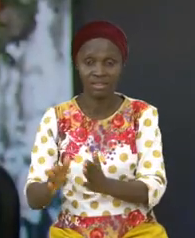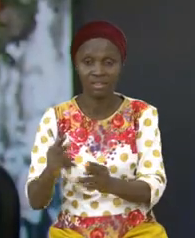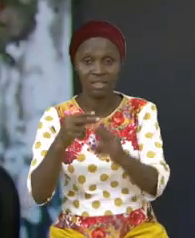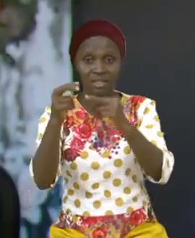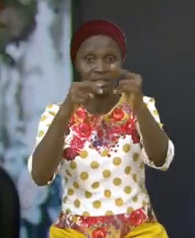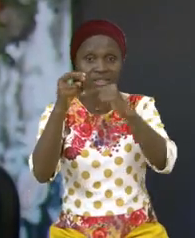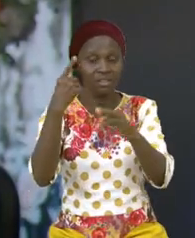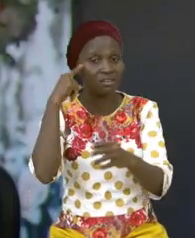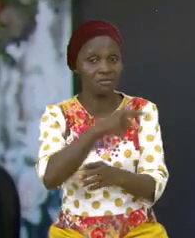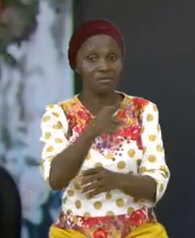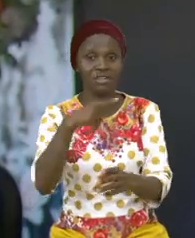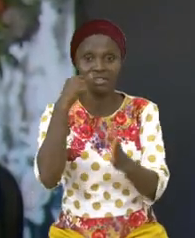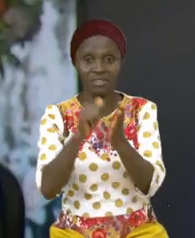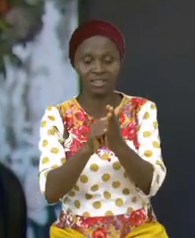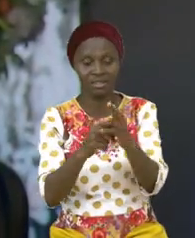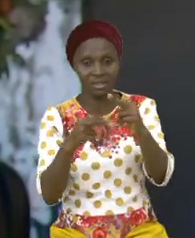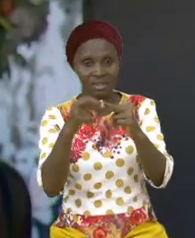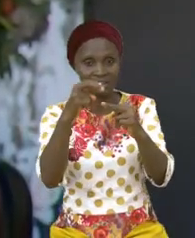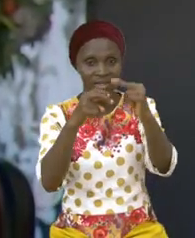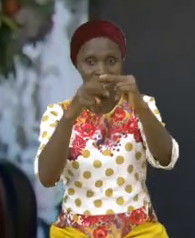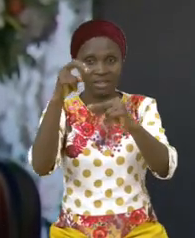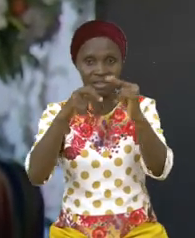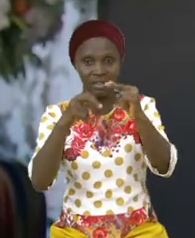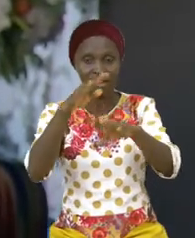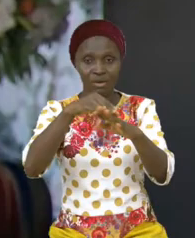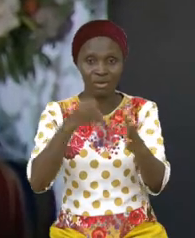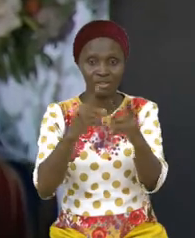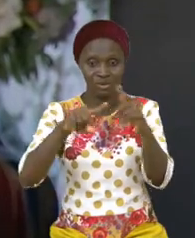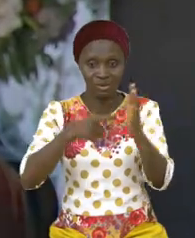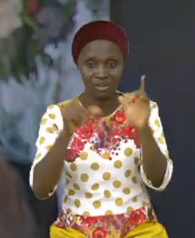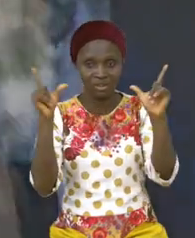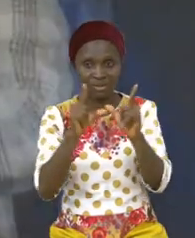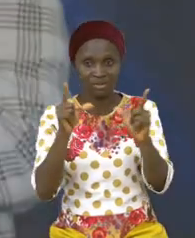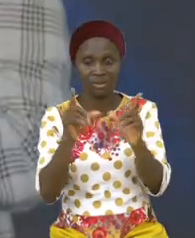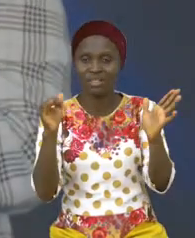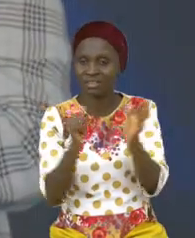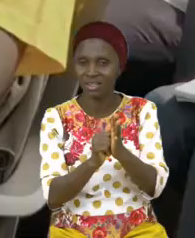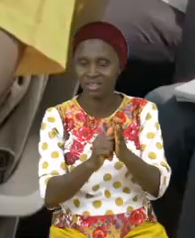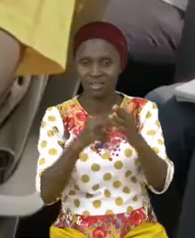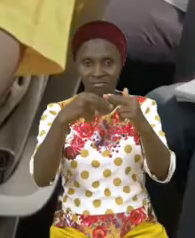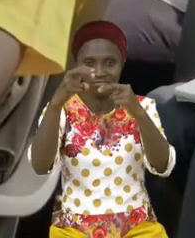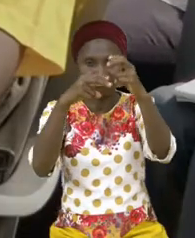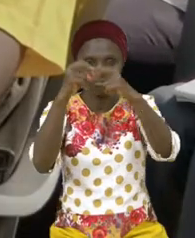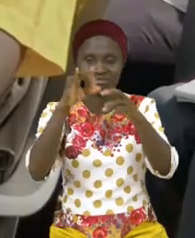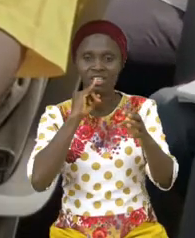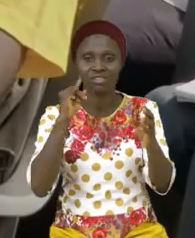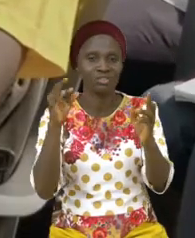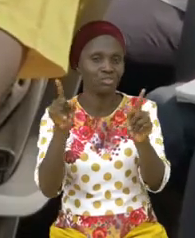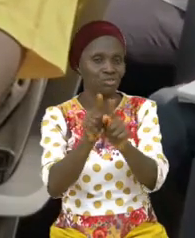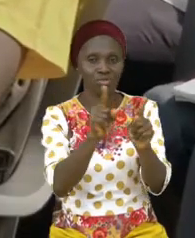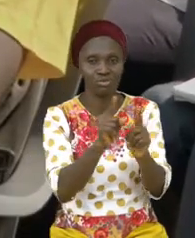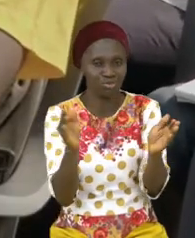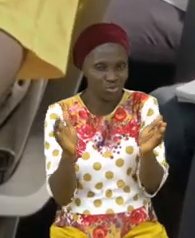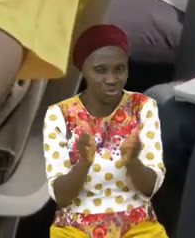you and says, climb it to this level, that ladder is too small for you. I said